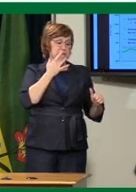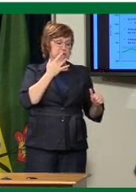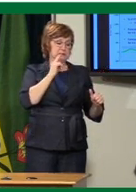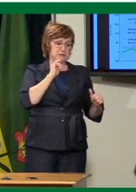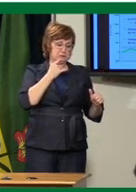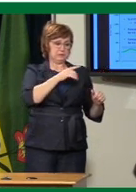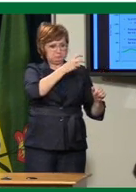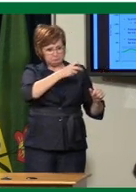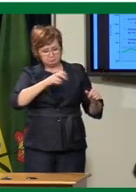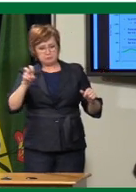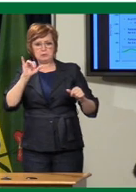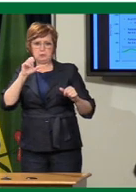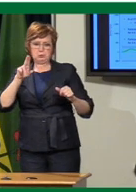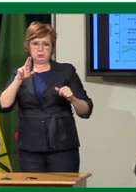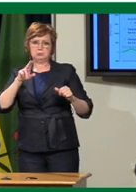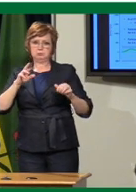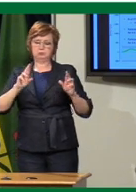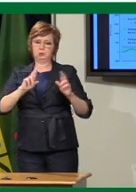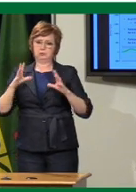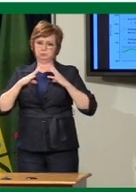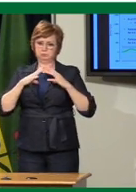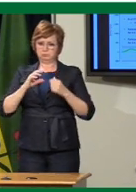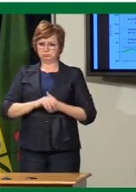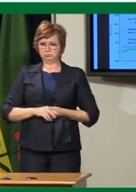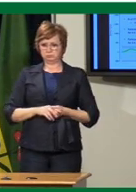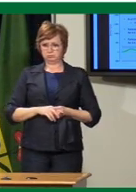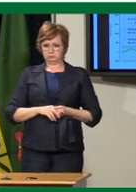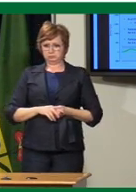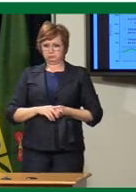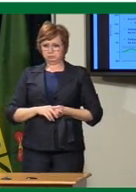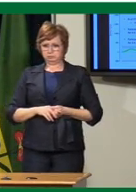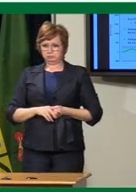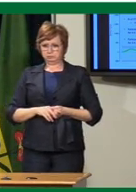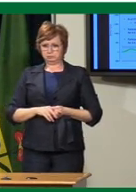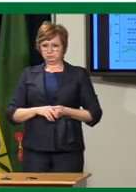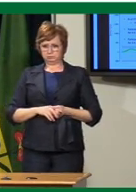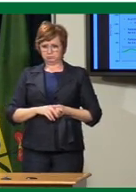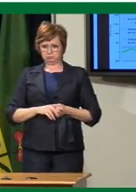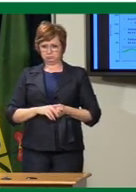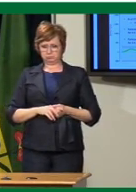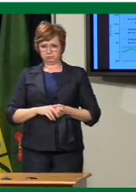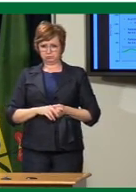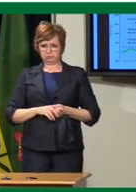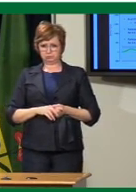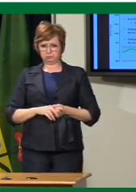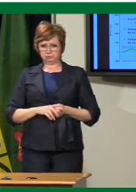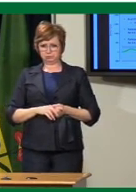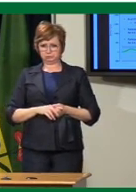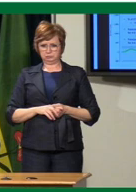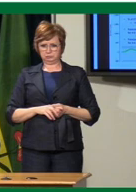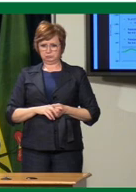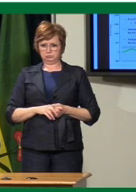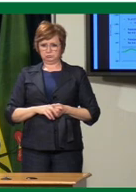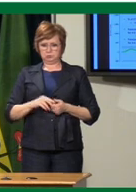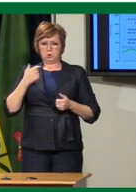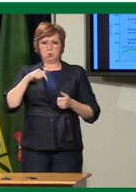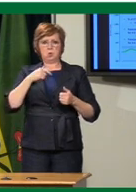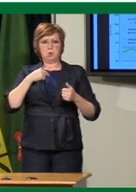is 27%, and that number is increasing daily, and it's up from 5% a month ago, so representing a 5-fold